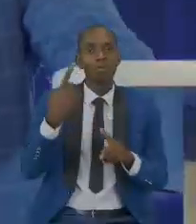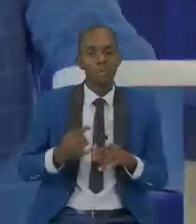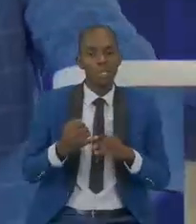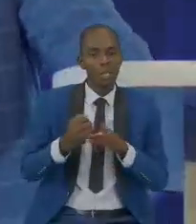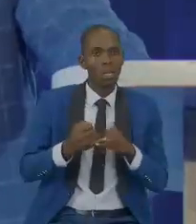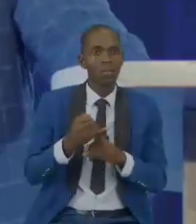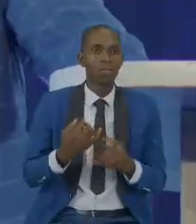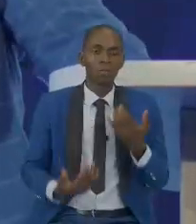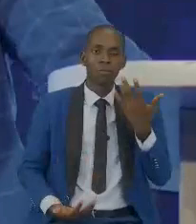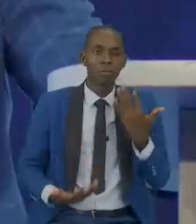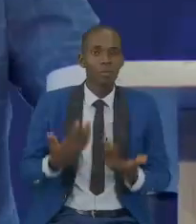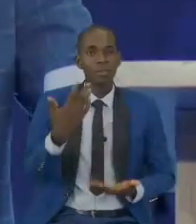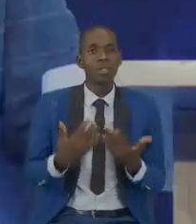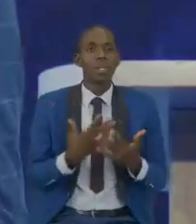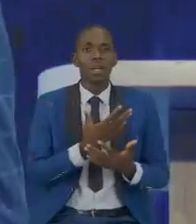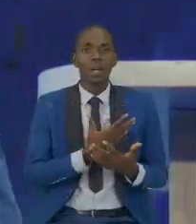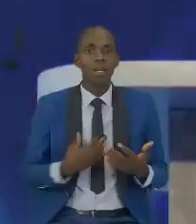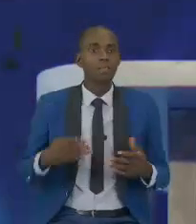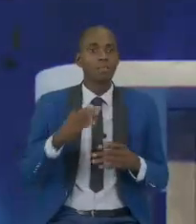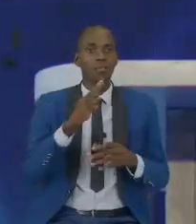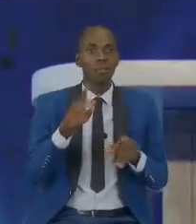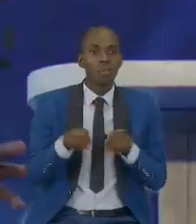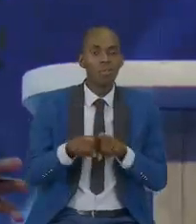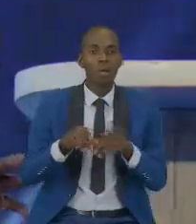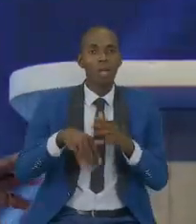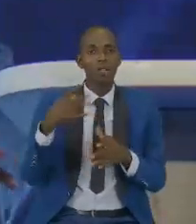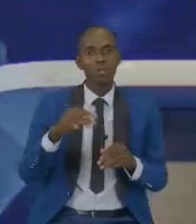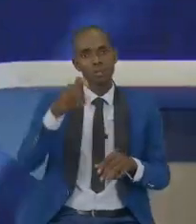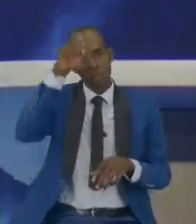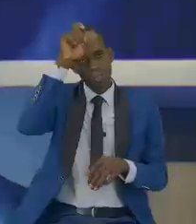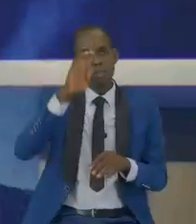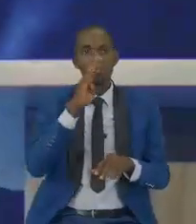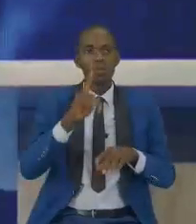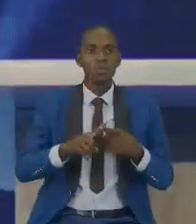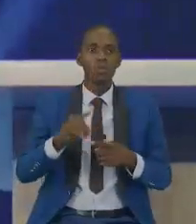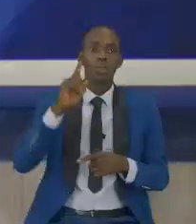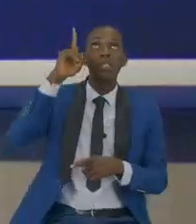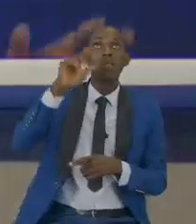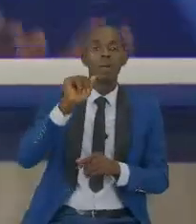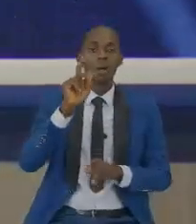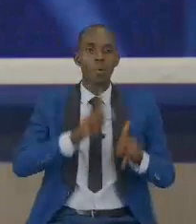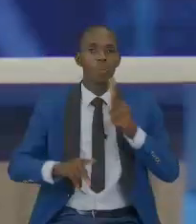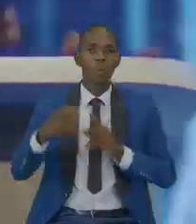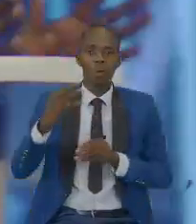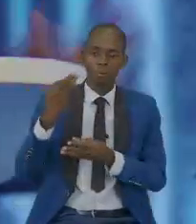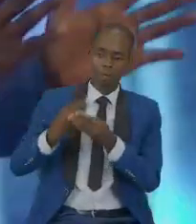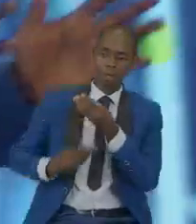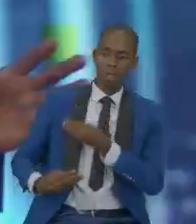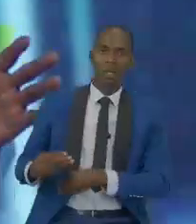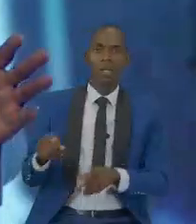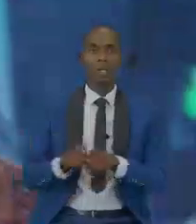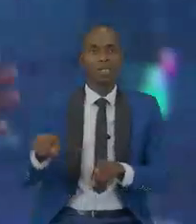Egypt, to be unto him a people of inheritance, as ye are this